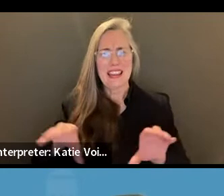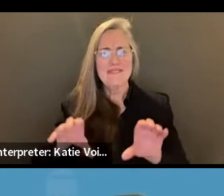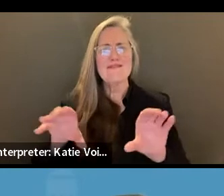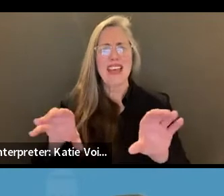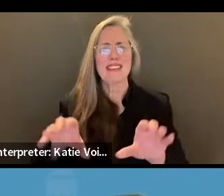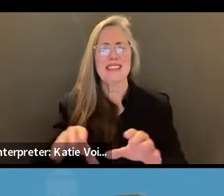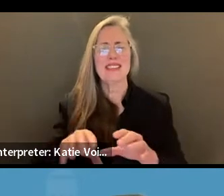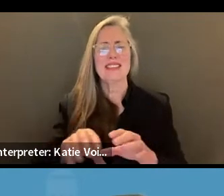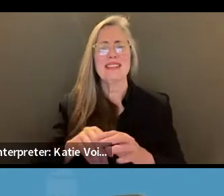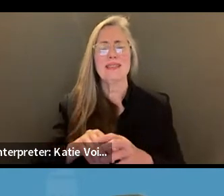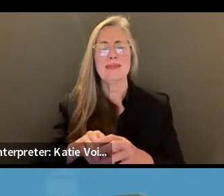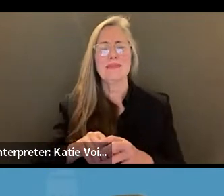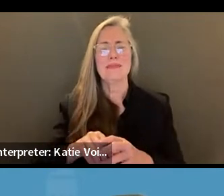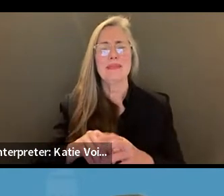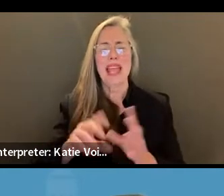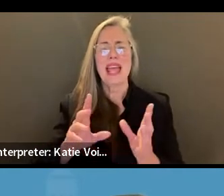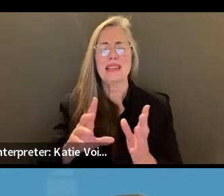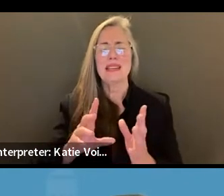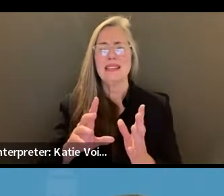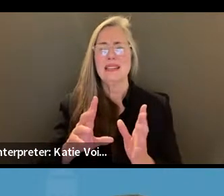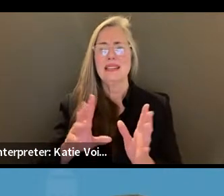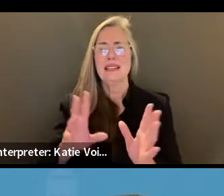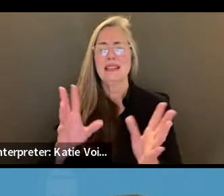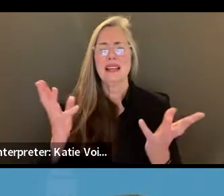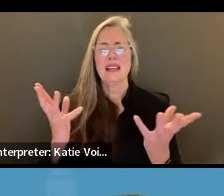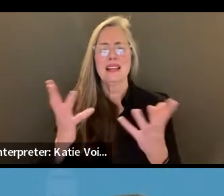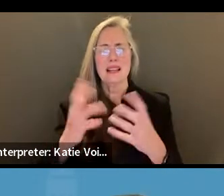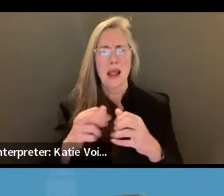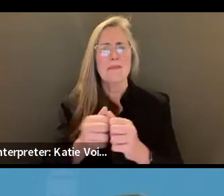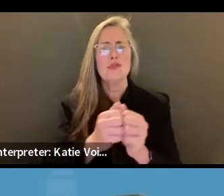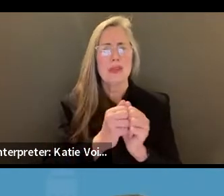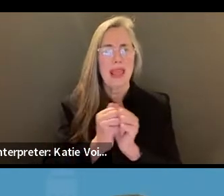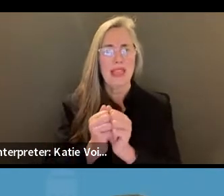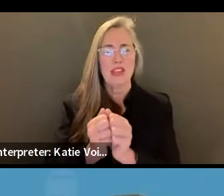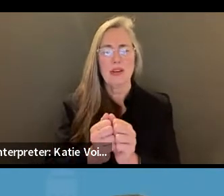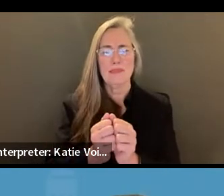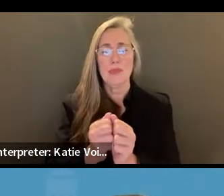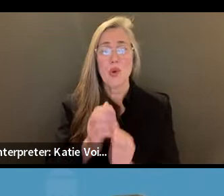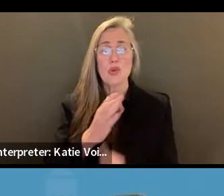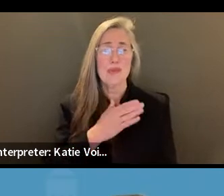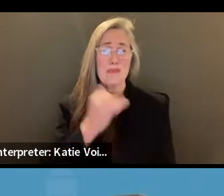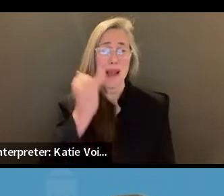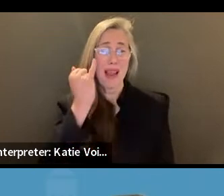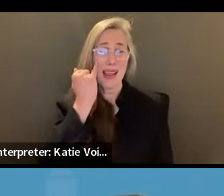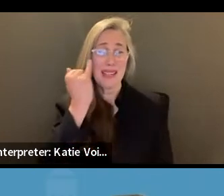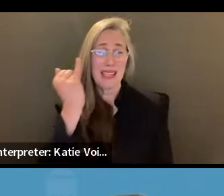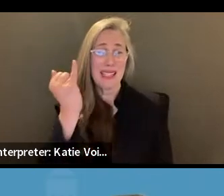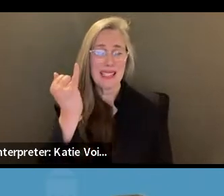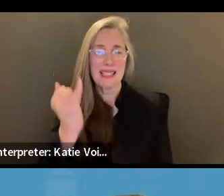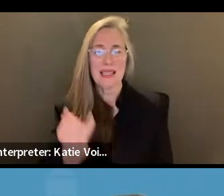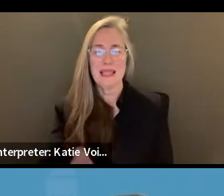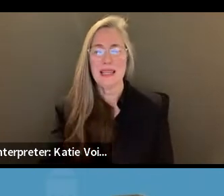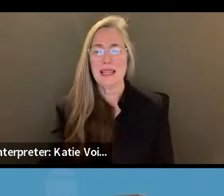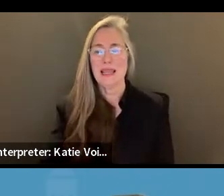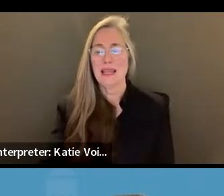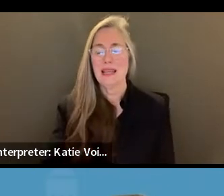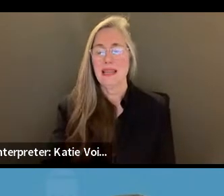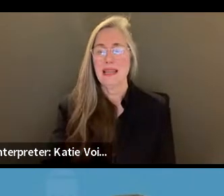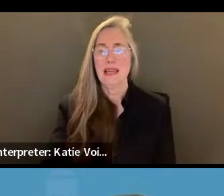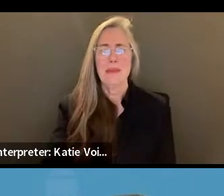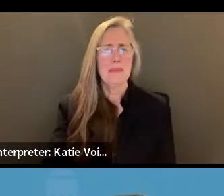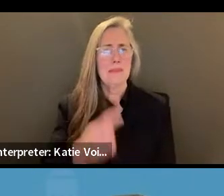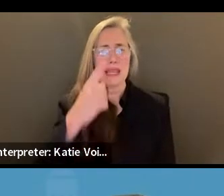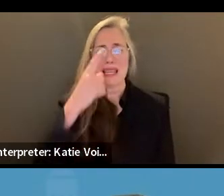So those are my thoughts. Like I said, especially the one, communication, lesson isolation of